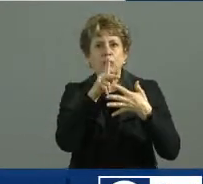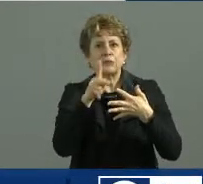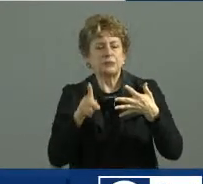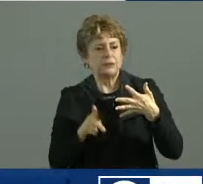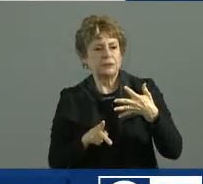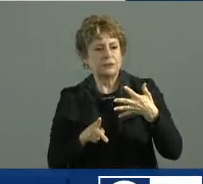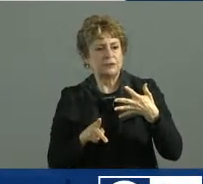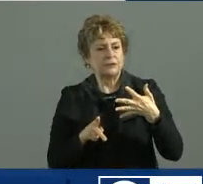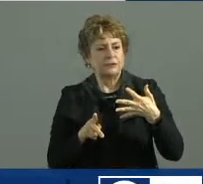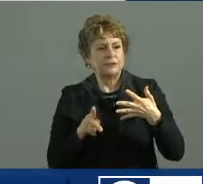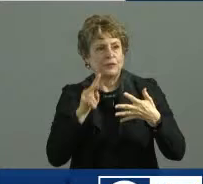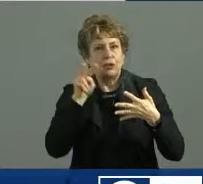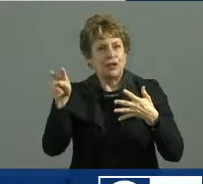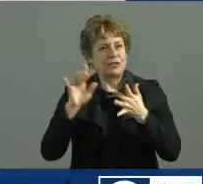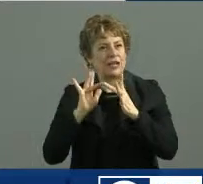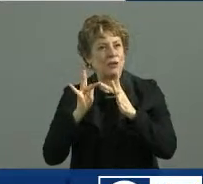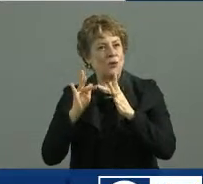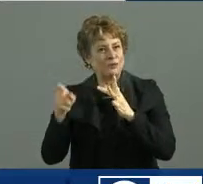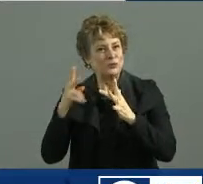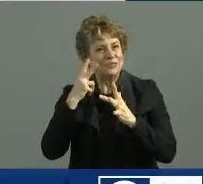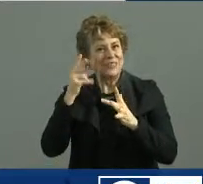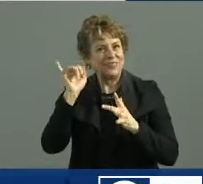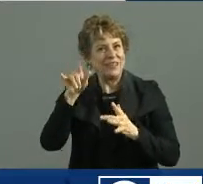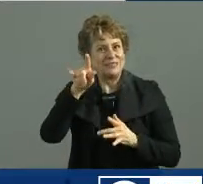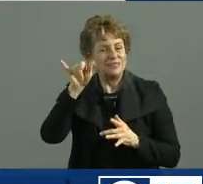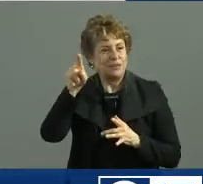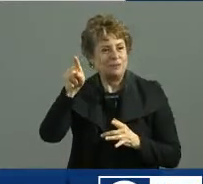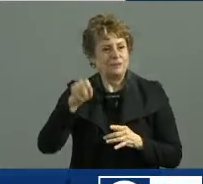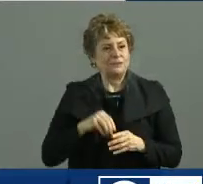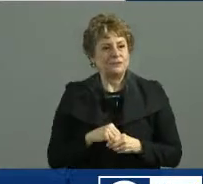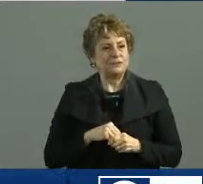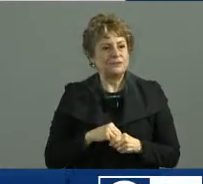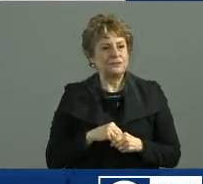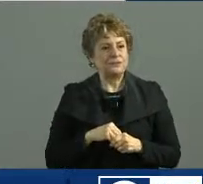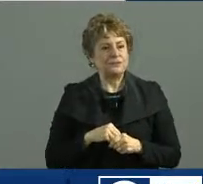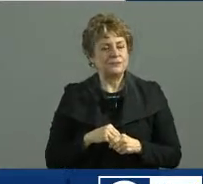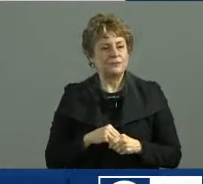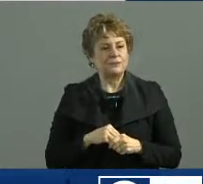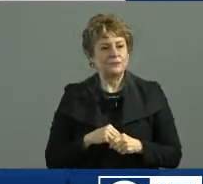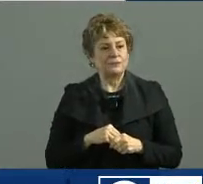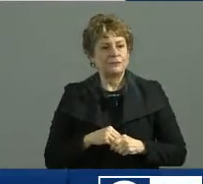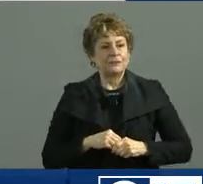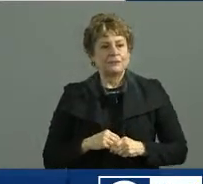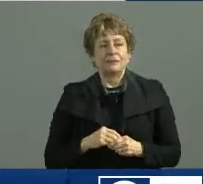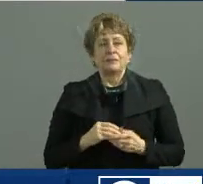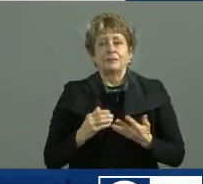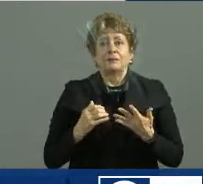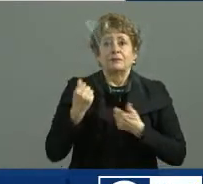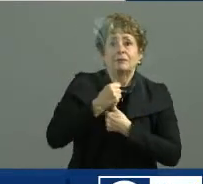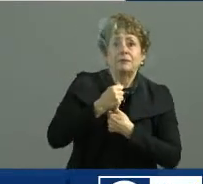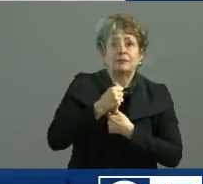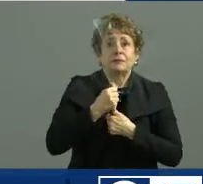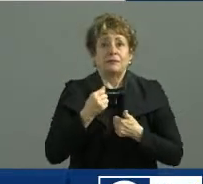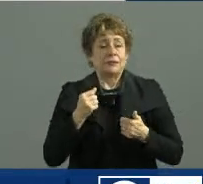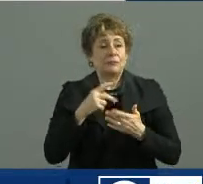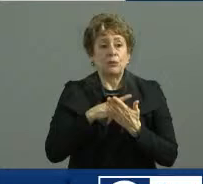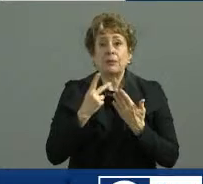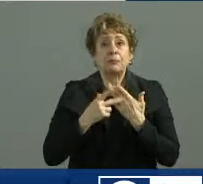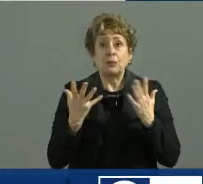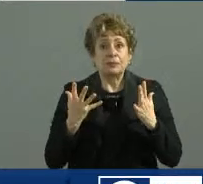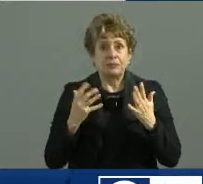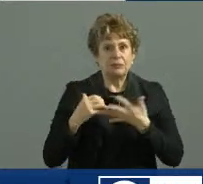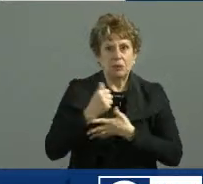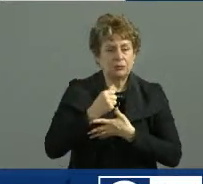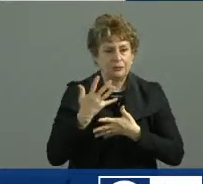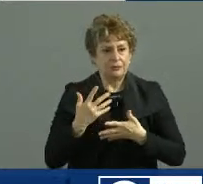And now to talk about a couple of the priority projects that we have been engaged in this week. We have been working to stand up